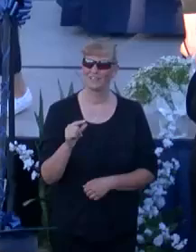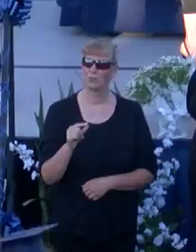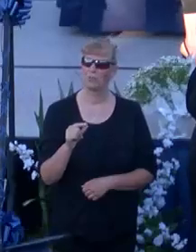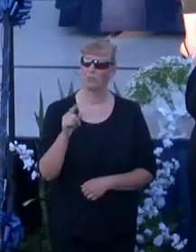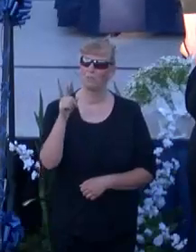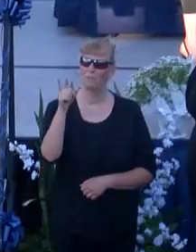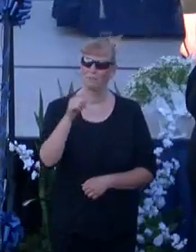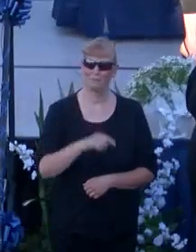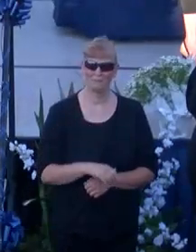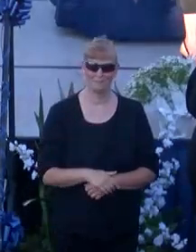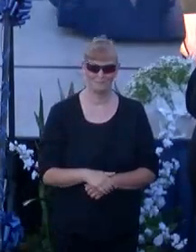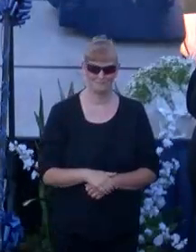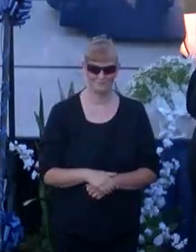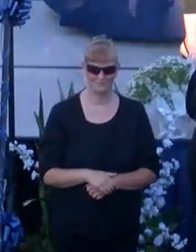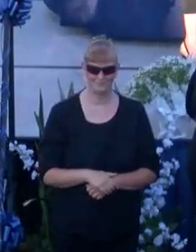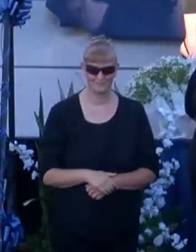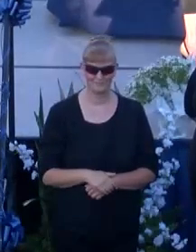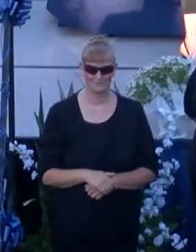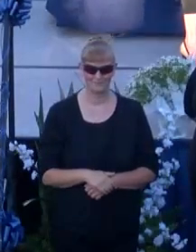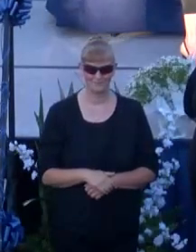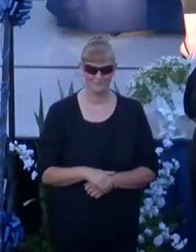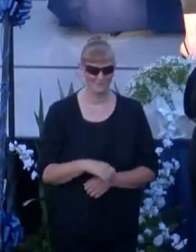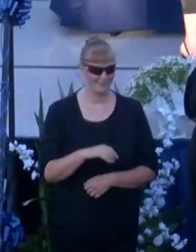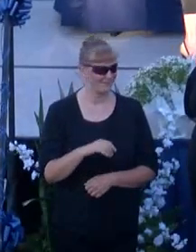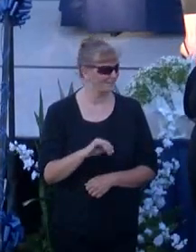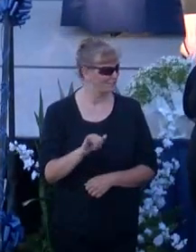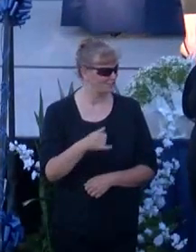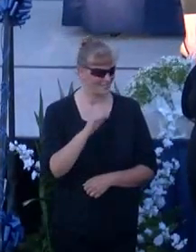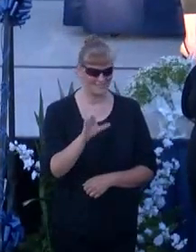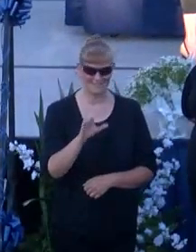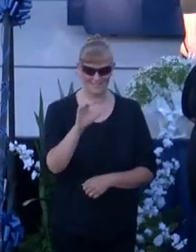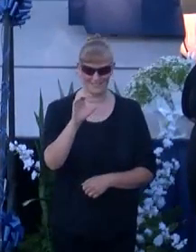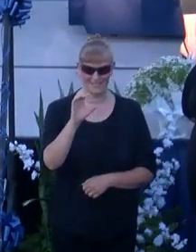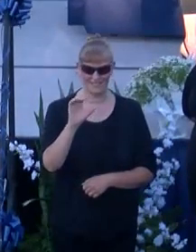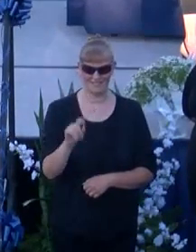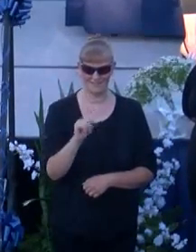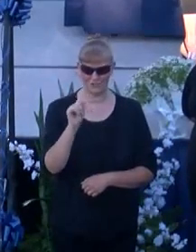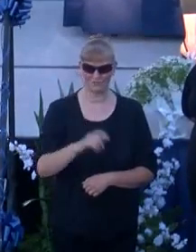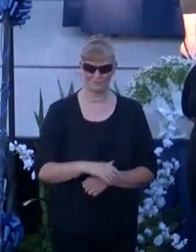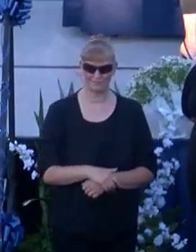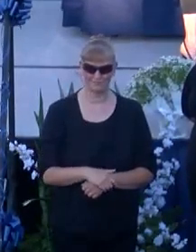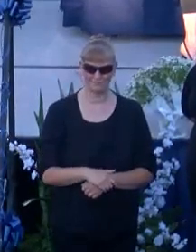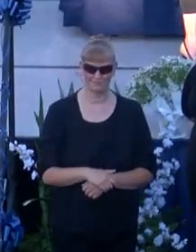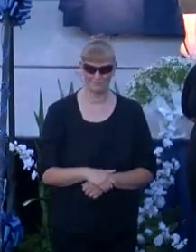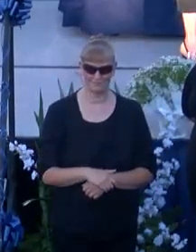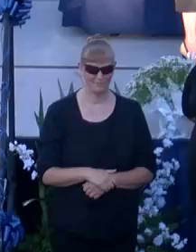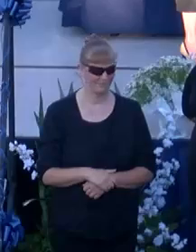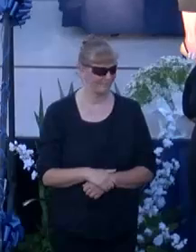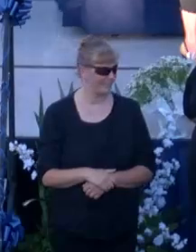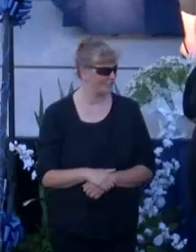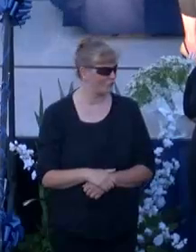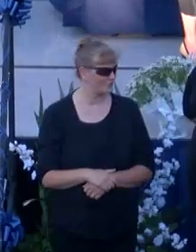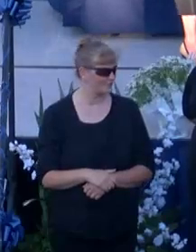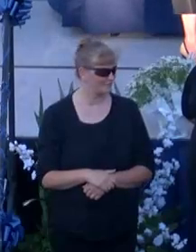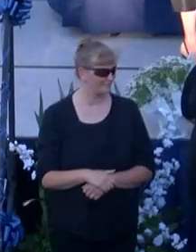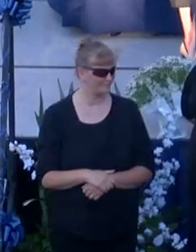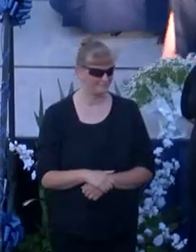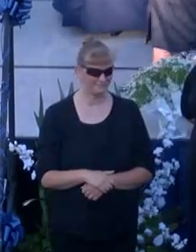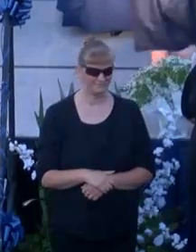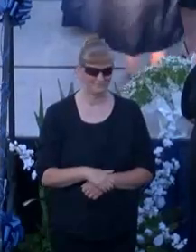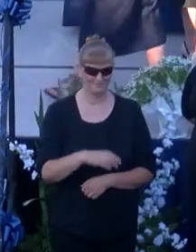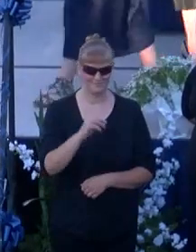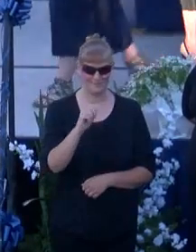Diana Flores. Sydney Kazir. Felix Plata.